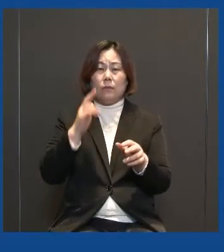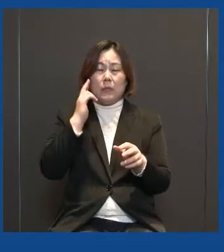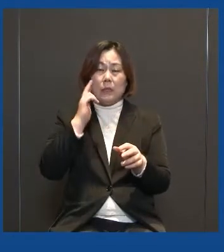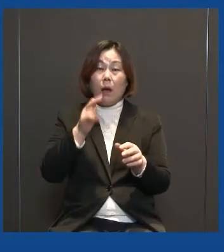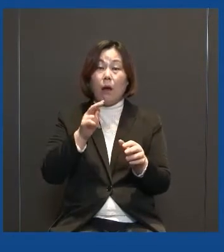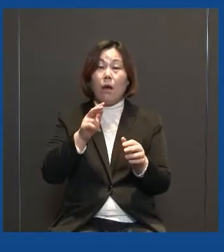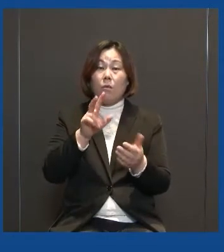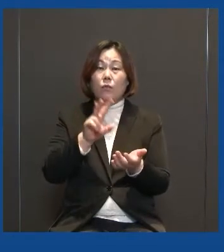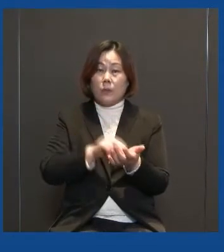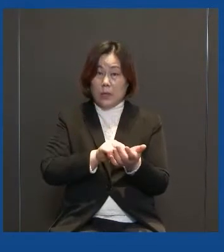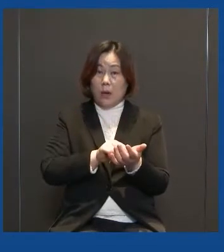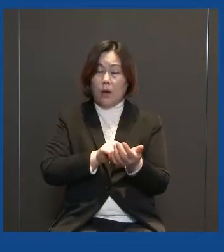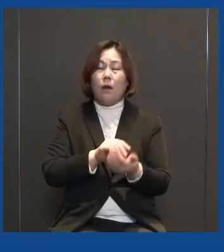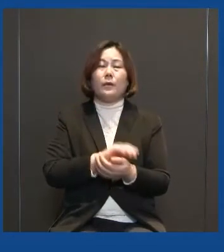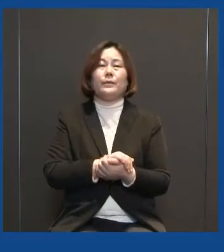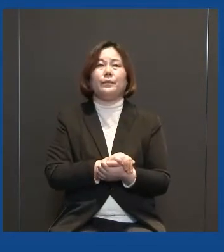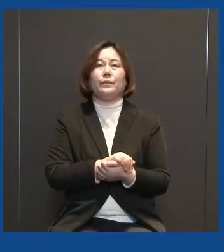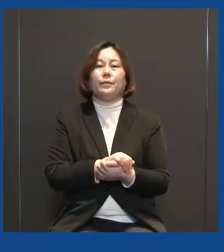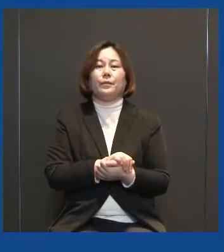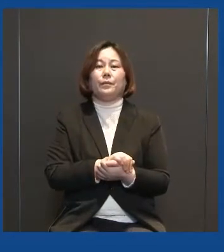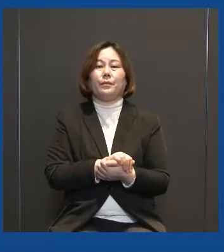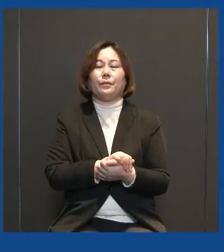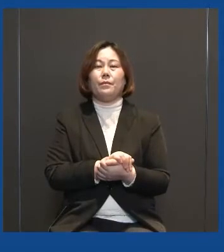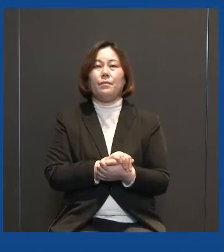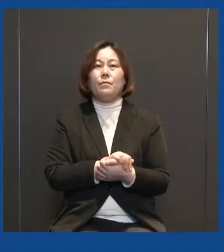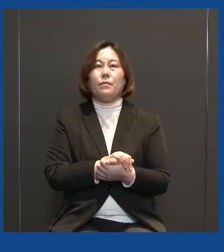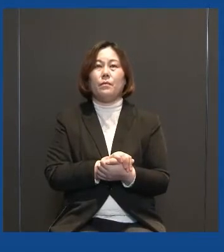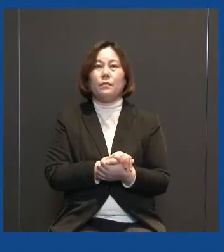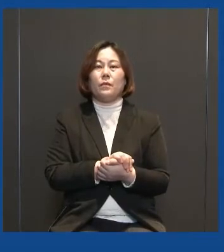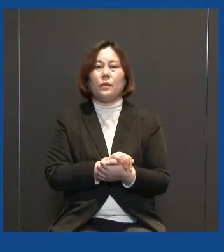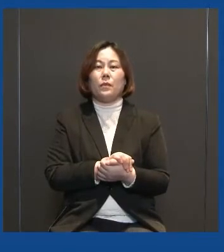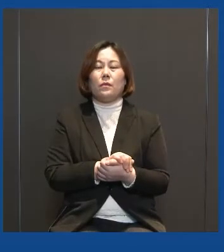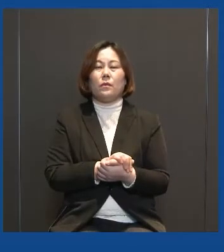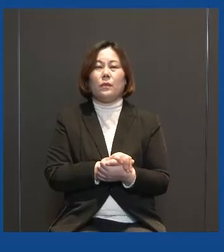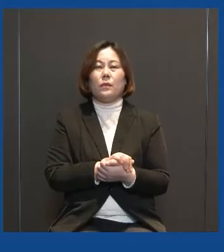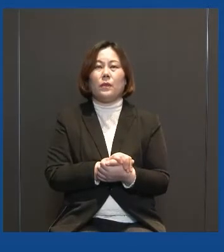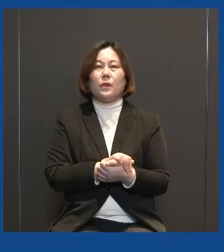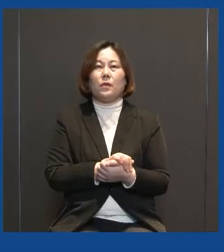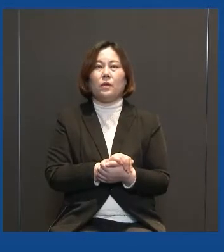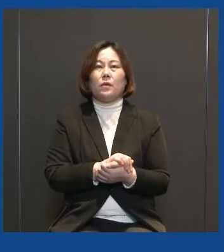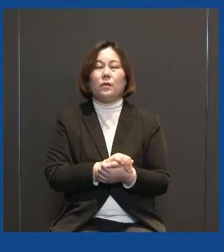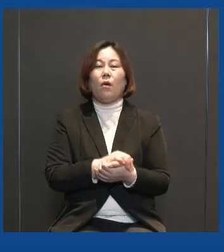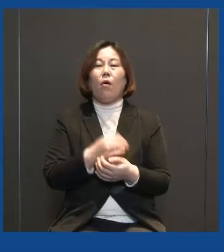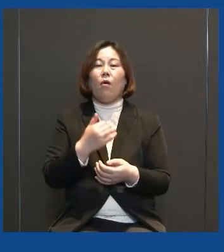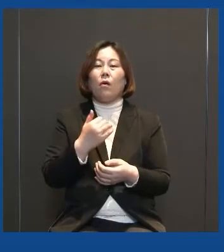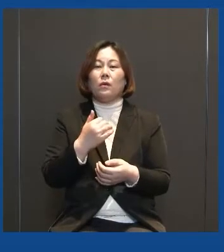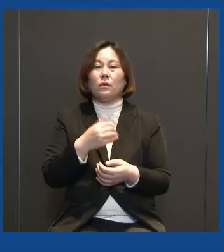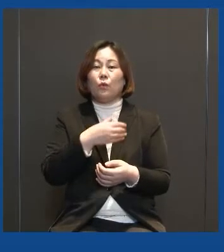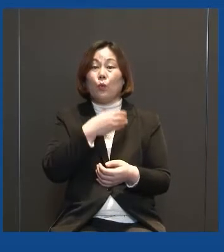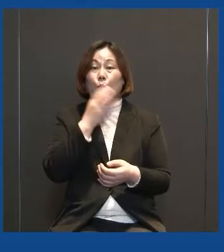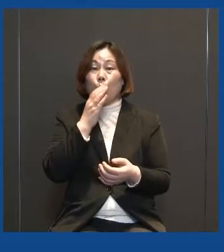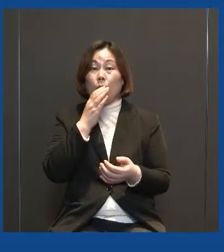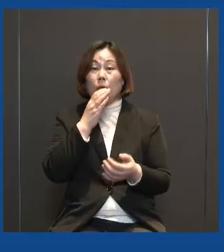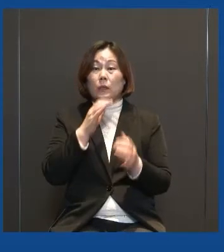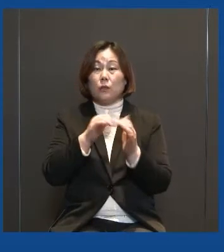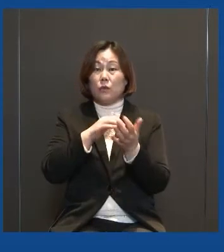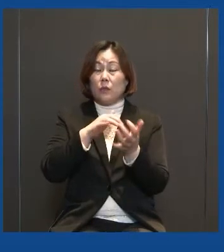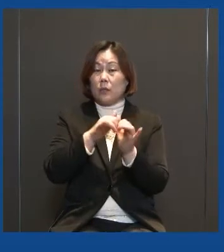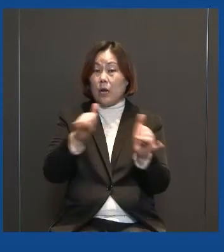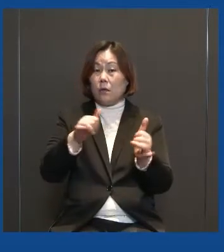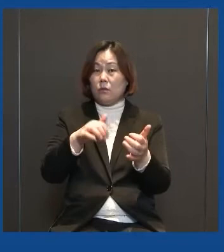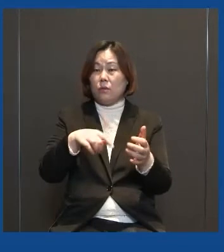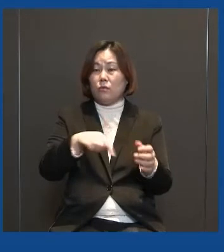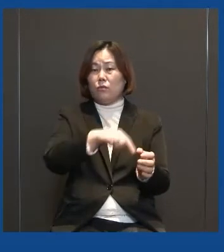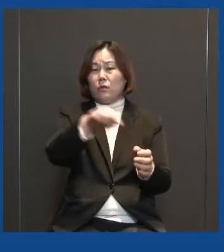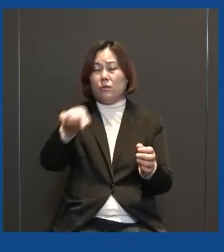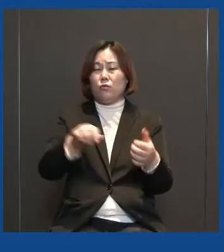The vulnerabilities of the older persons are aggravating it even further. And especially the older persons are now pushed